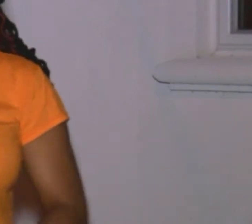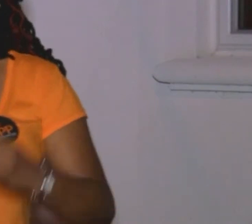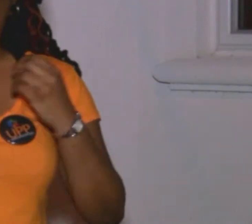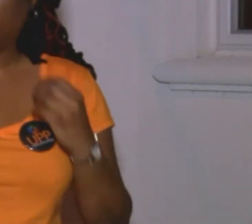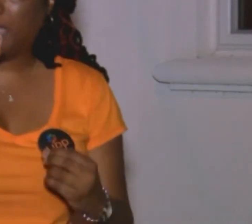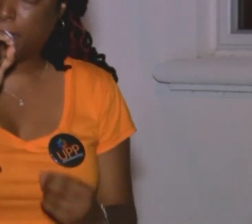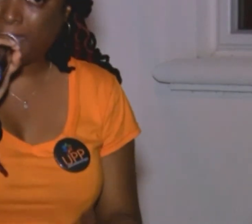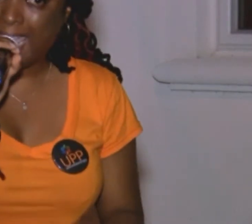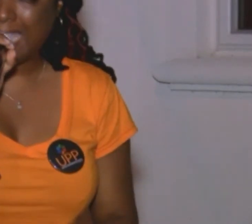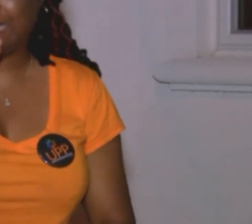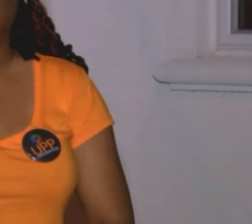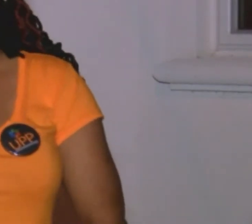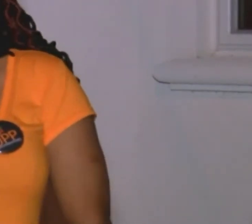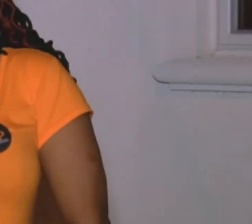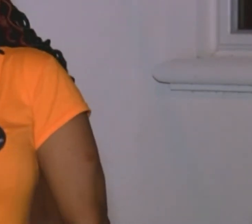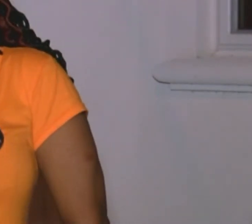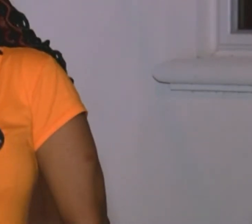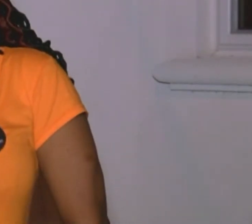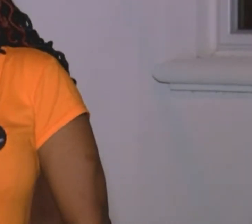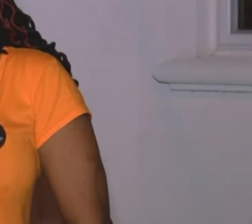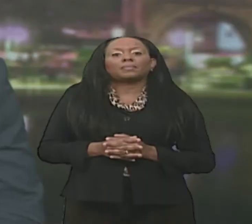in place will be in place.